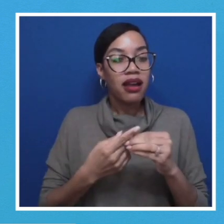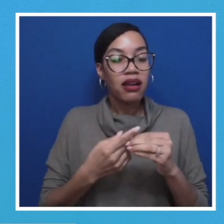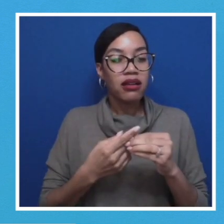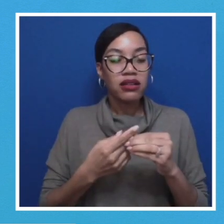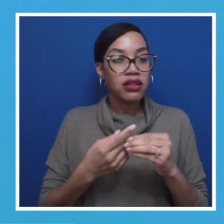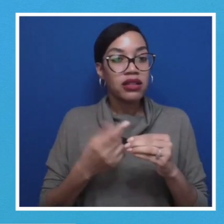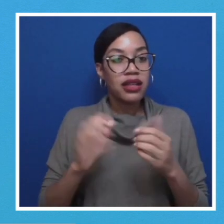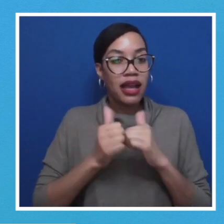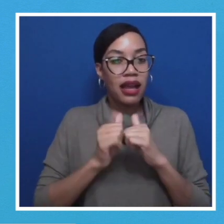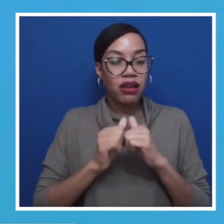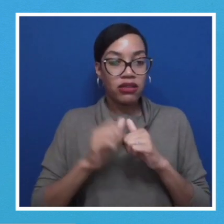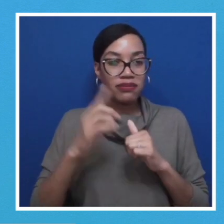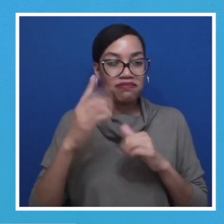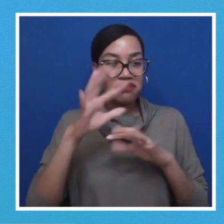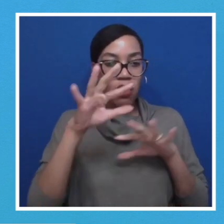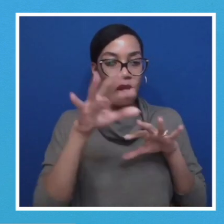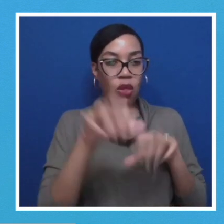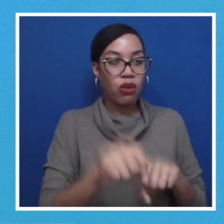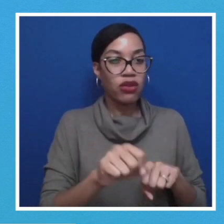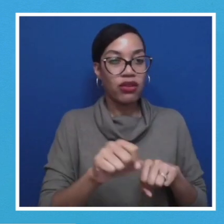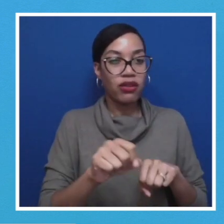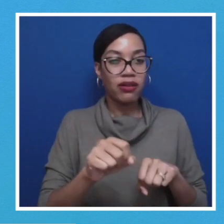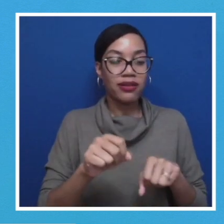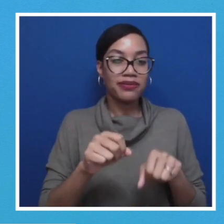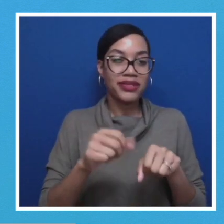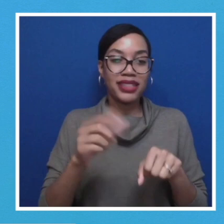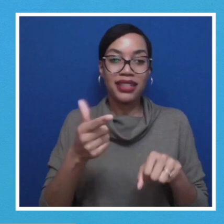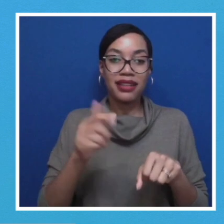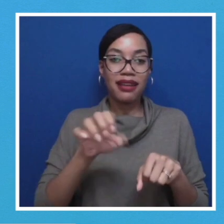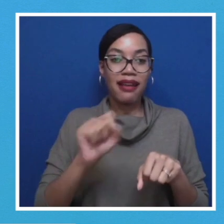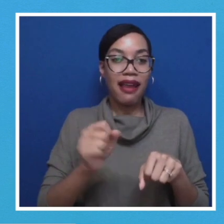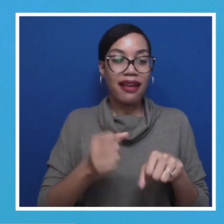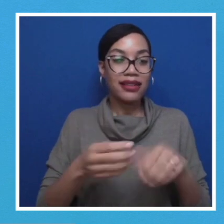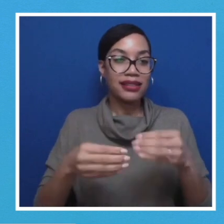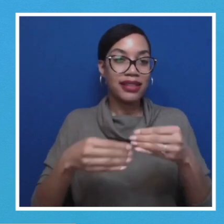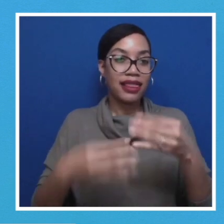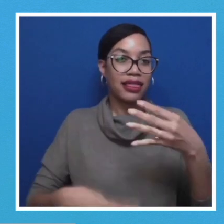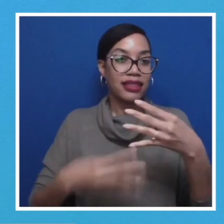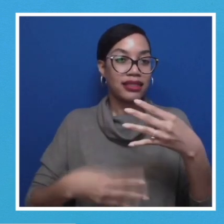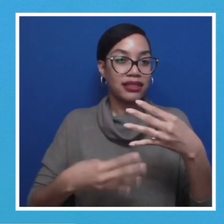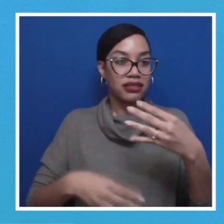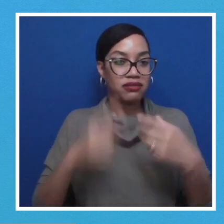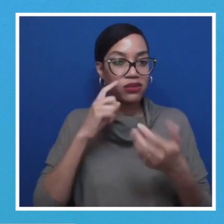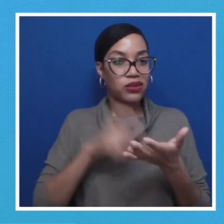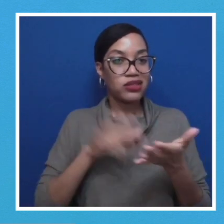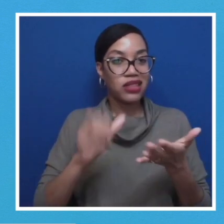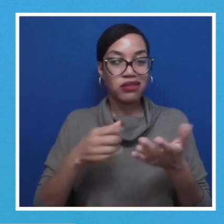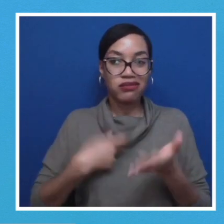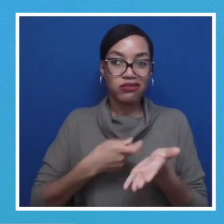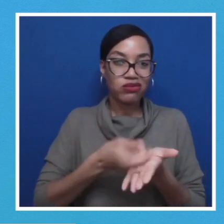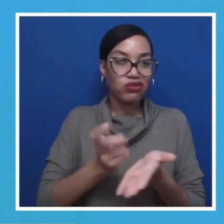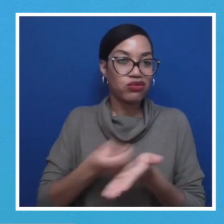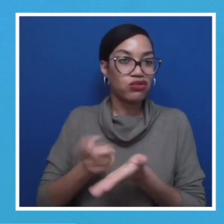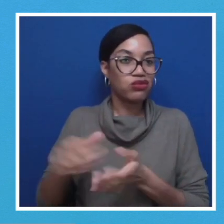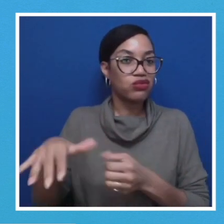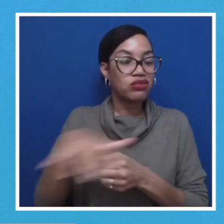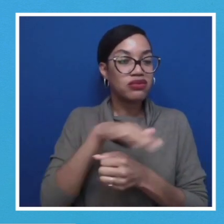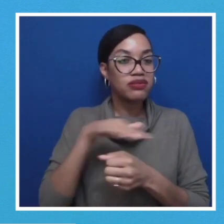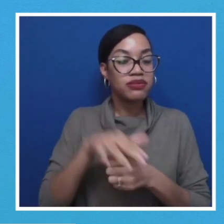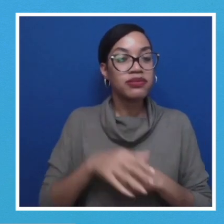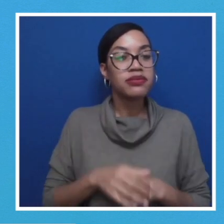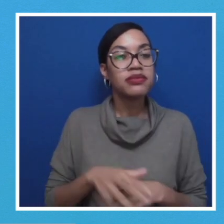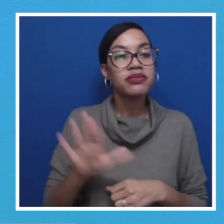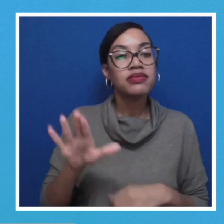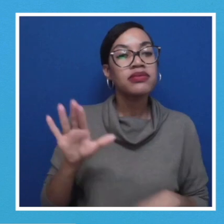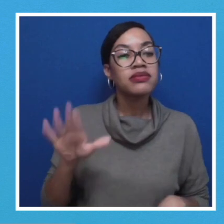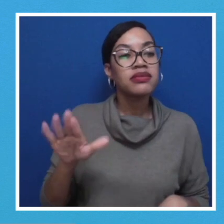the CGL pipeline, and its violation of Indigenous rights. Can you tell me, Chief Na'Moks, first, what have you